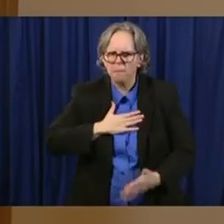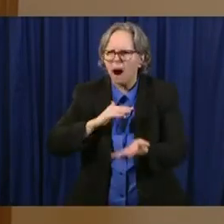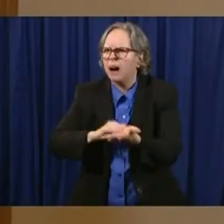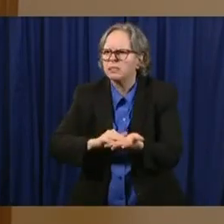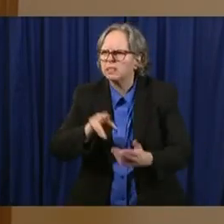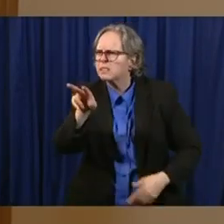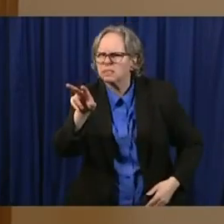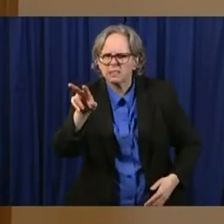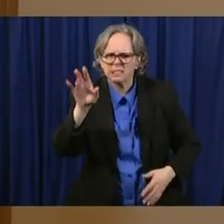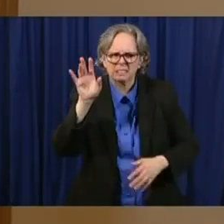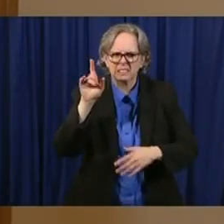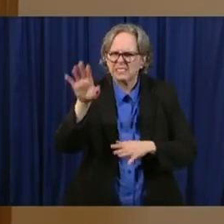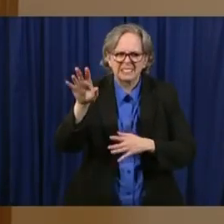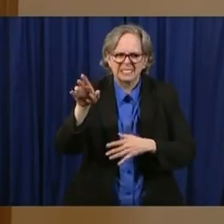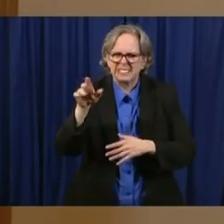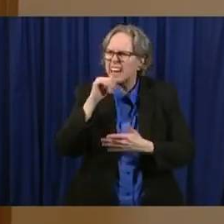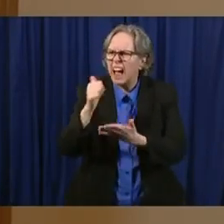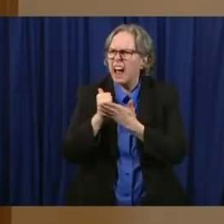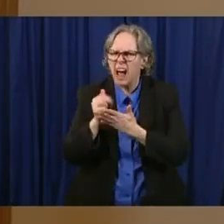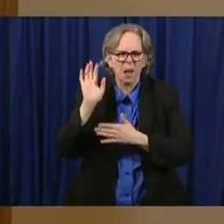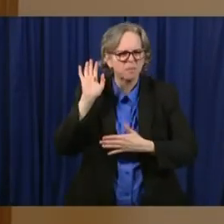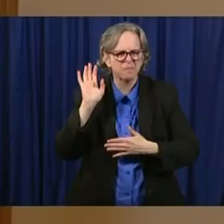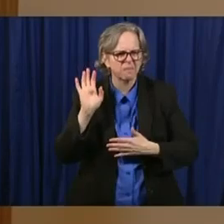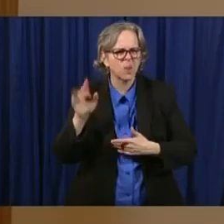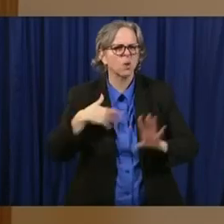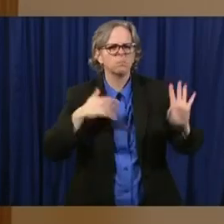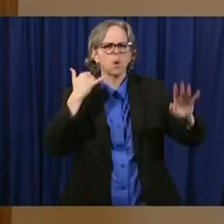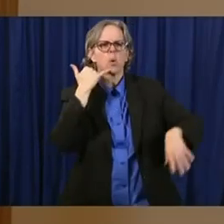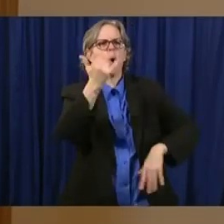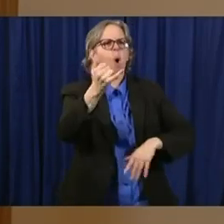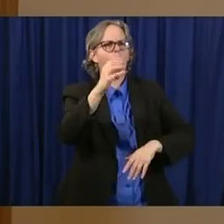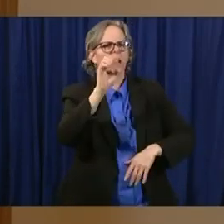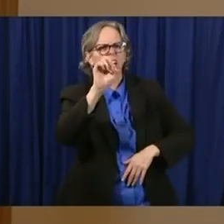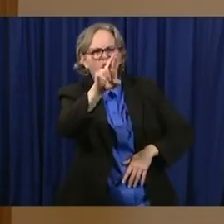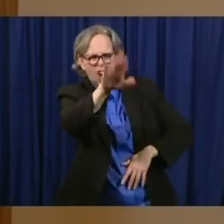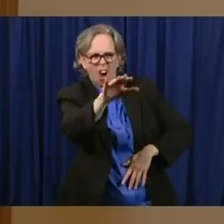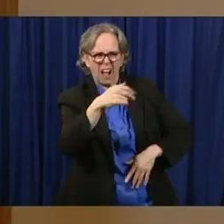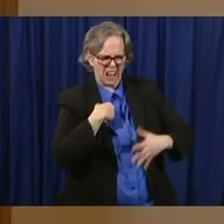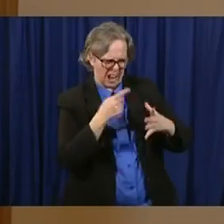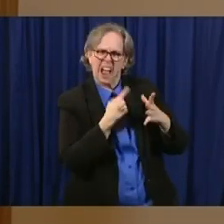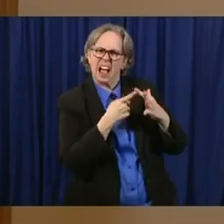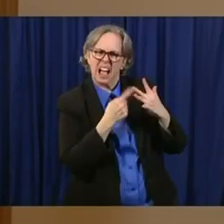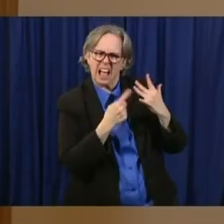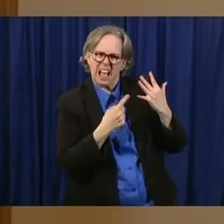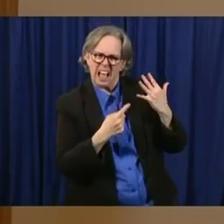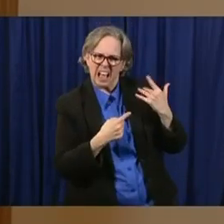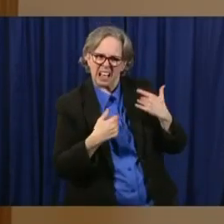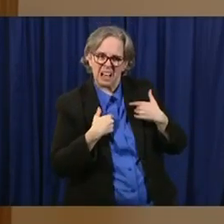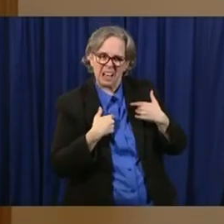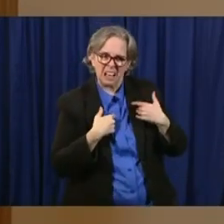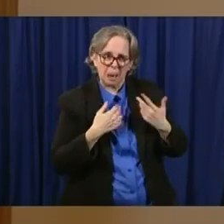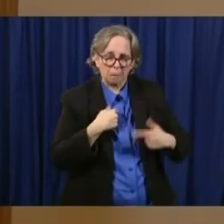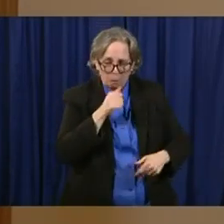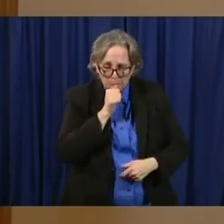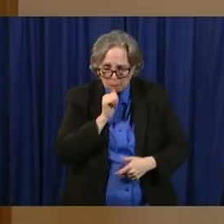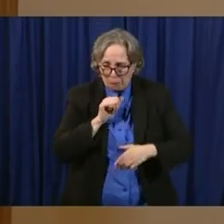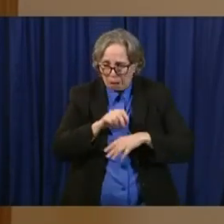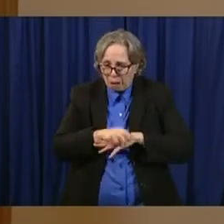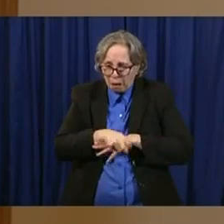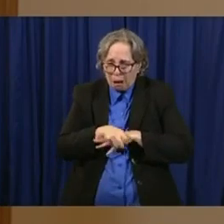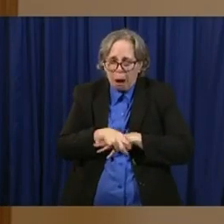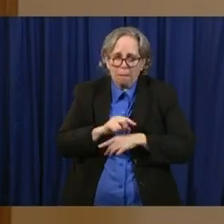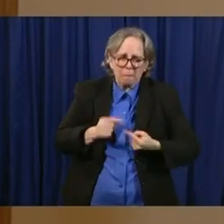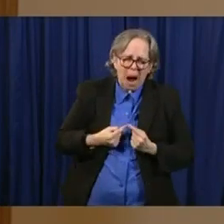I want you to go to the emergency room. You should not be having unremitting pain or change in your symptoms and just